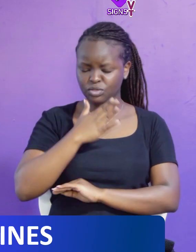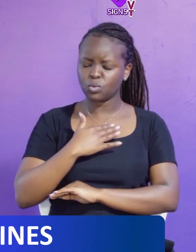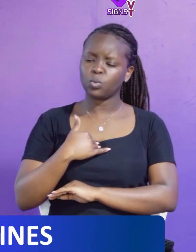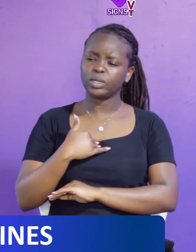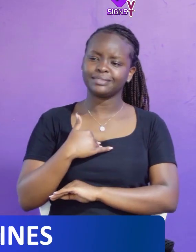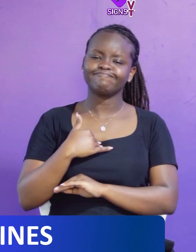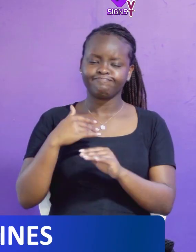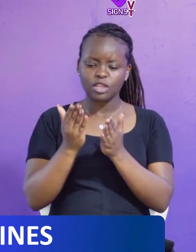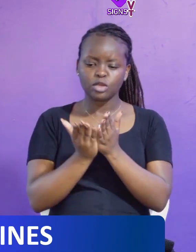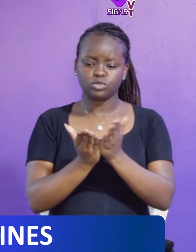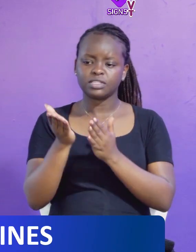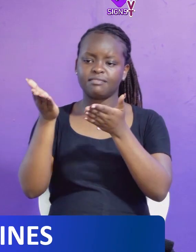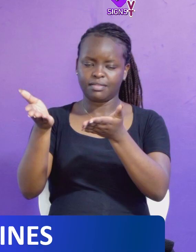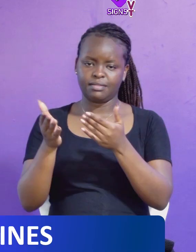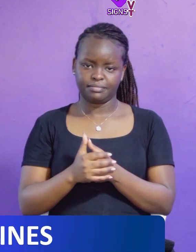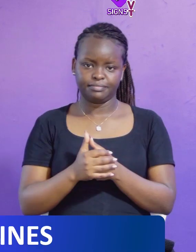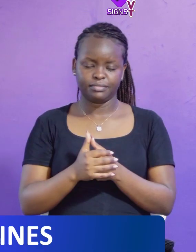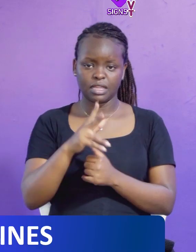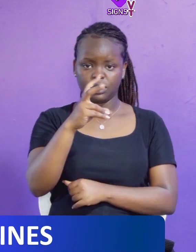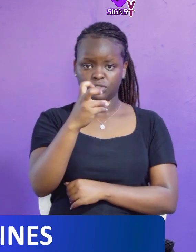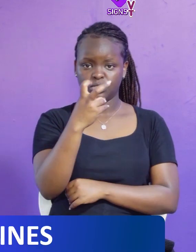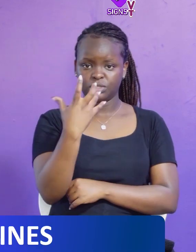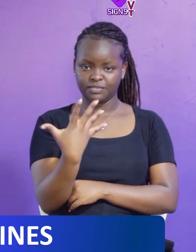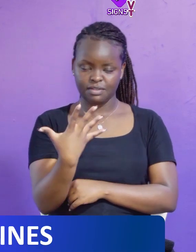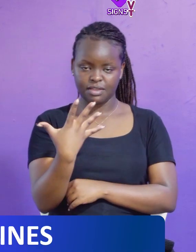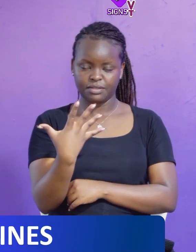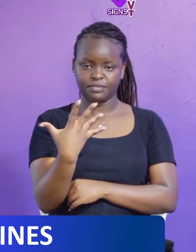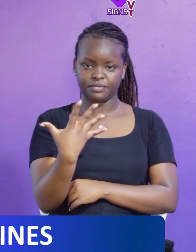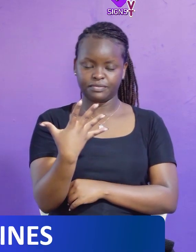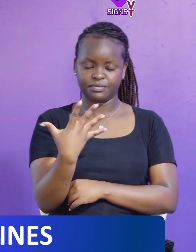its ranks. And the 2025